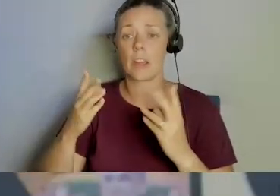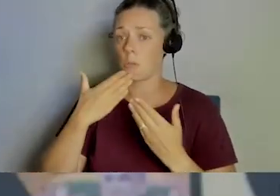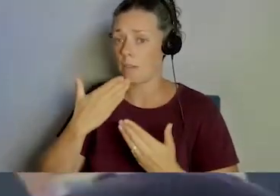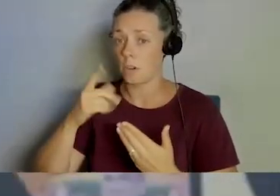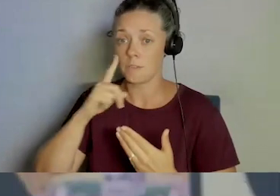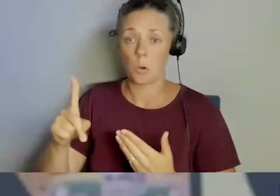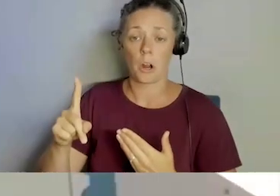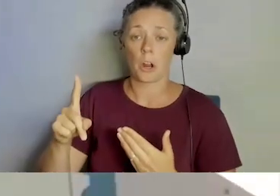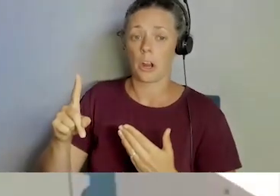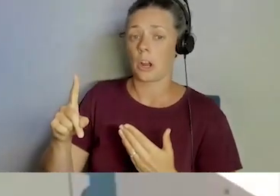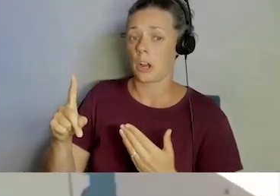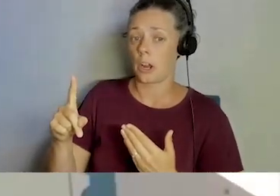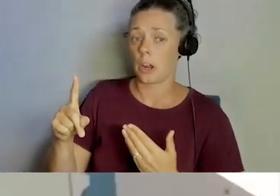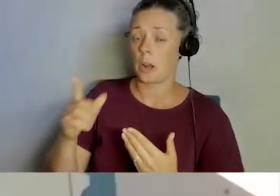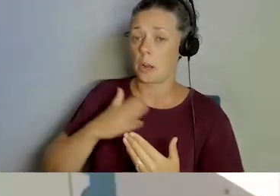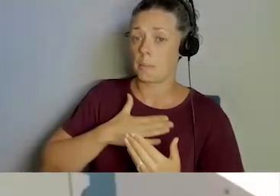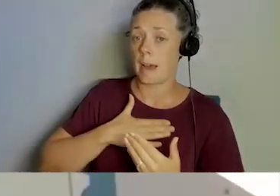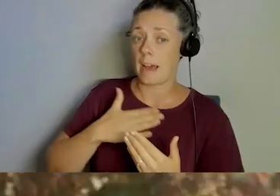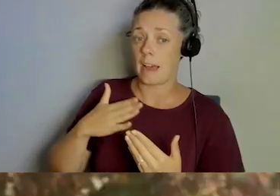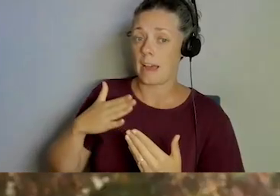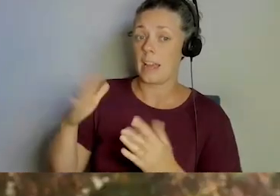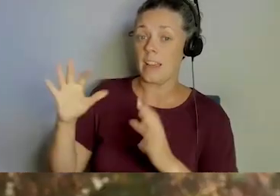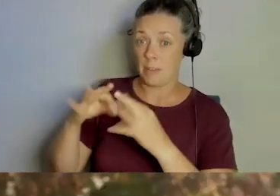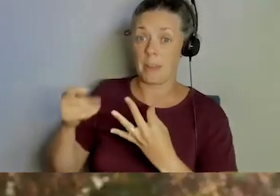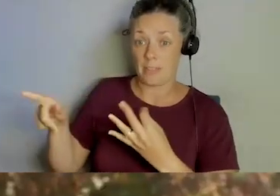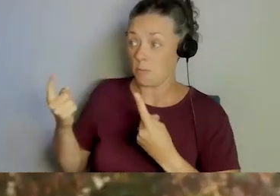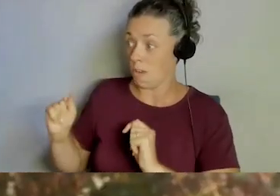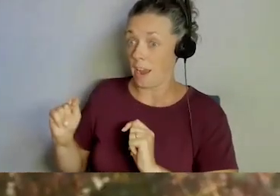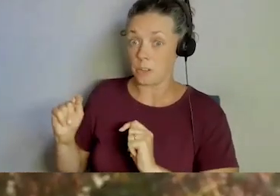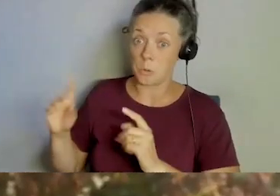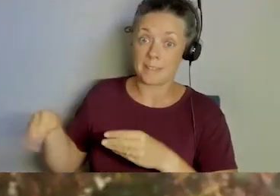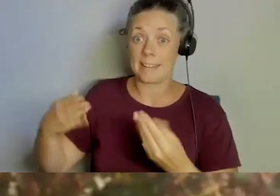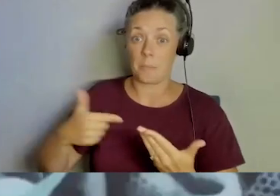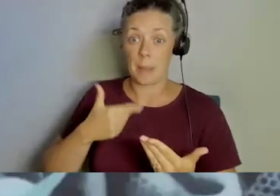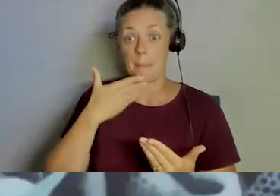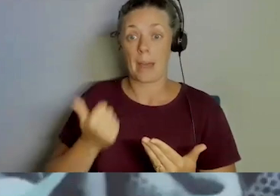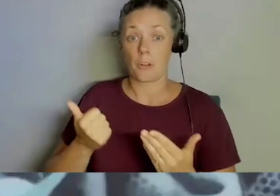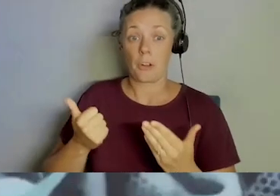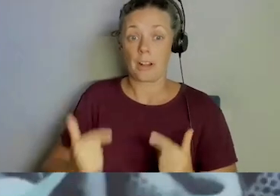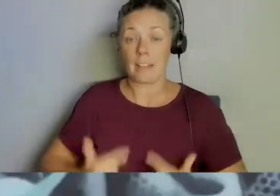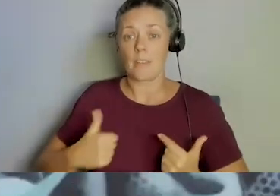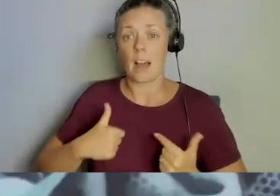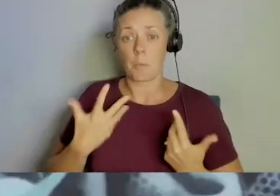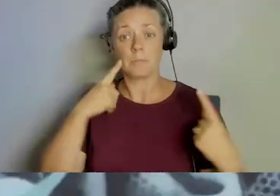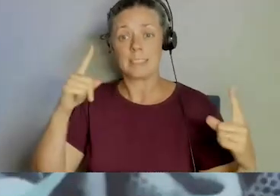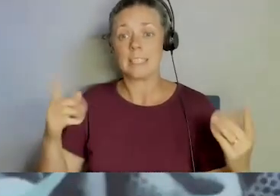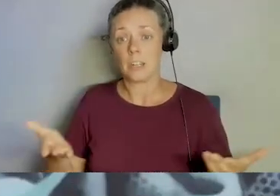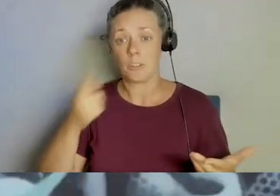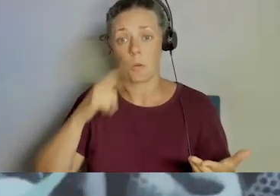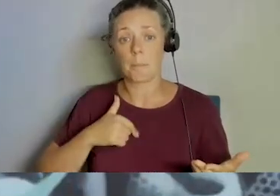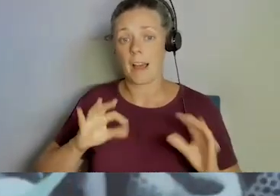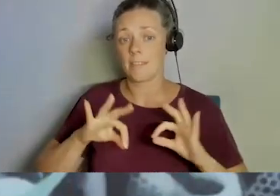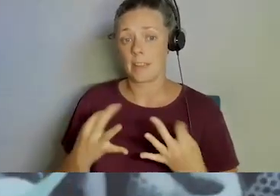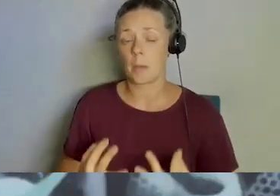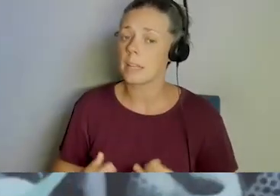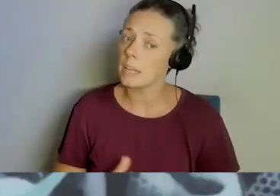mom has done to give me a better life. Doing all of this for my family. Doing all of this because